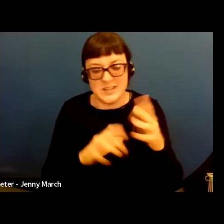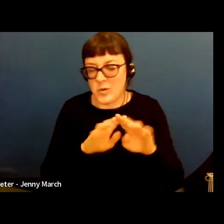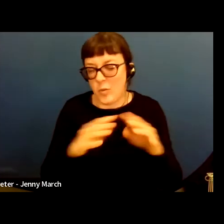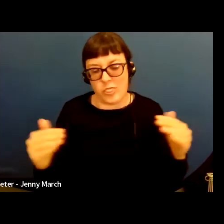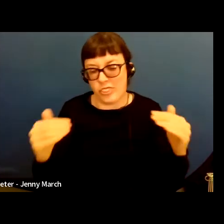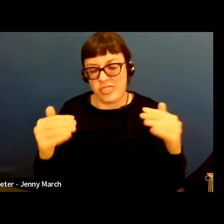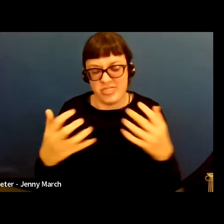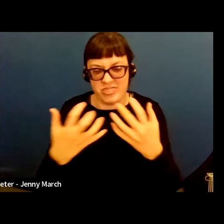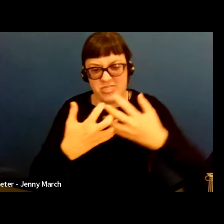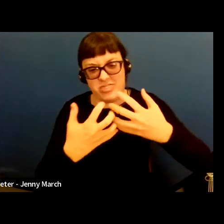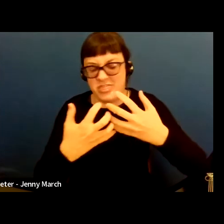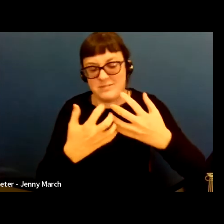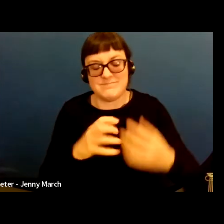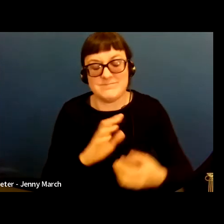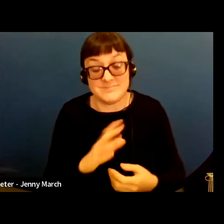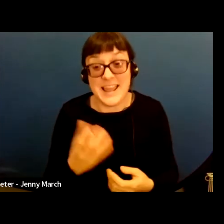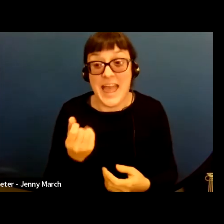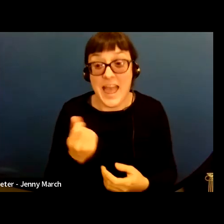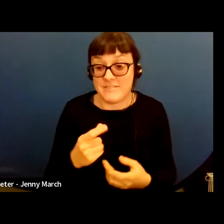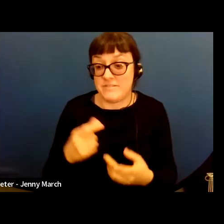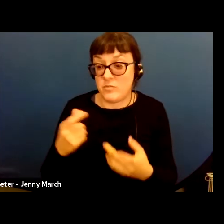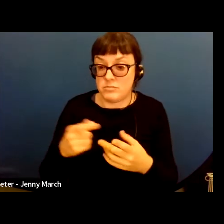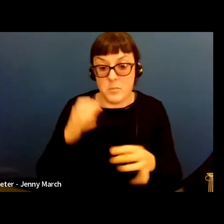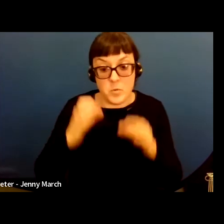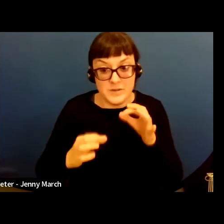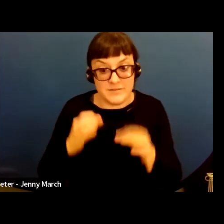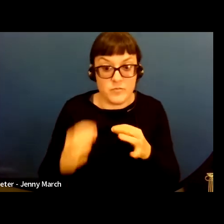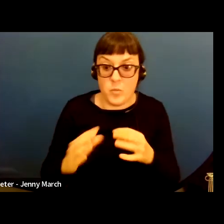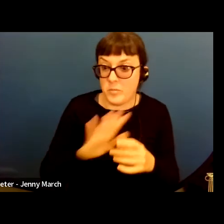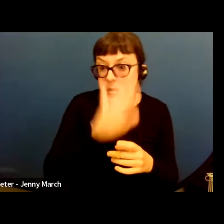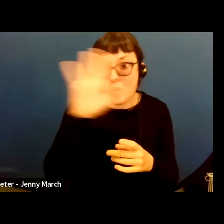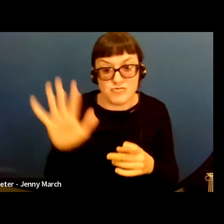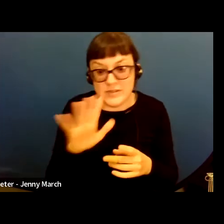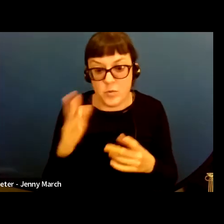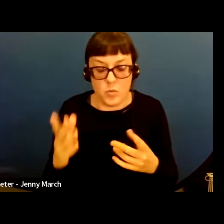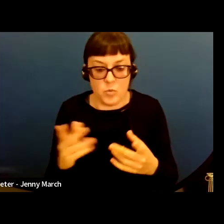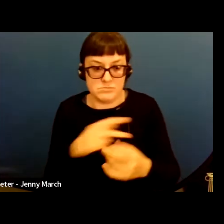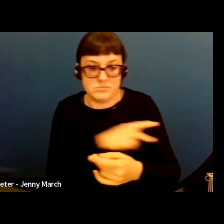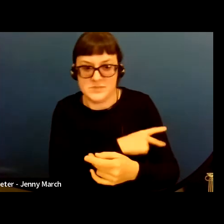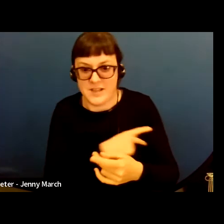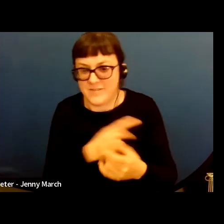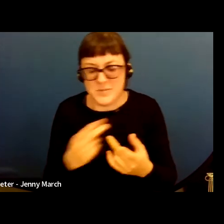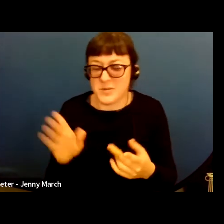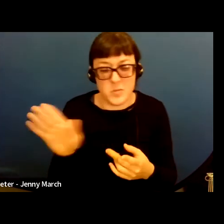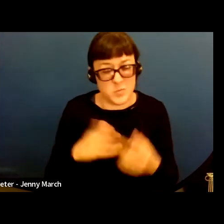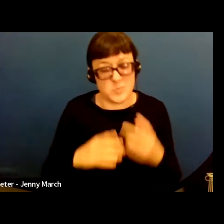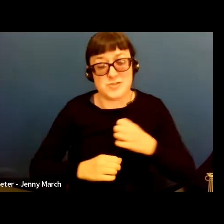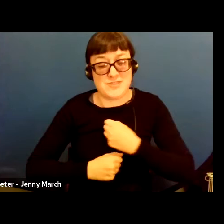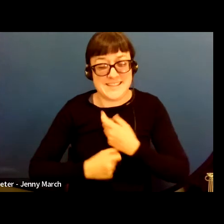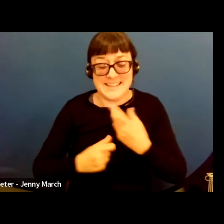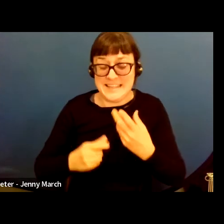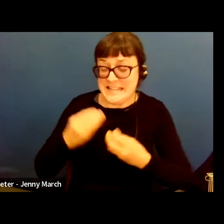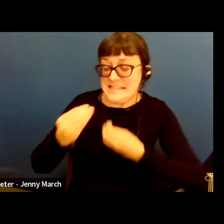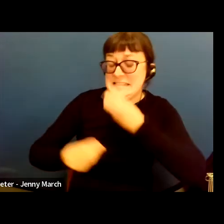and officers working in various districts that are also stressed. And we have to explain to them